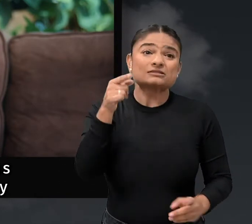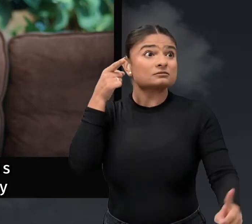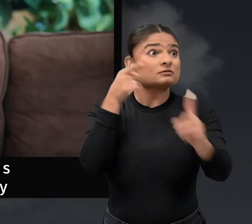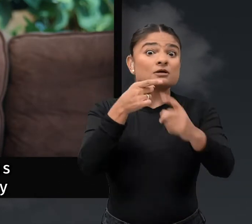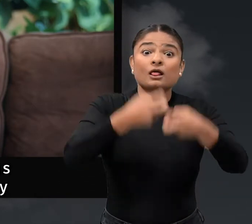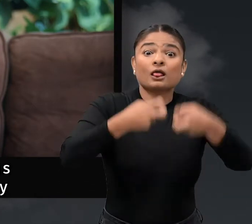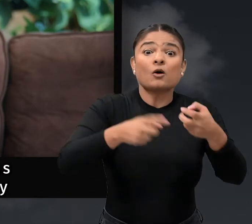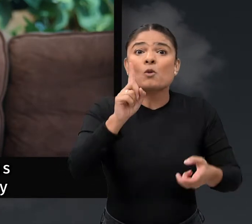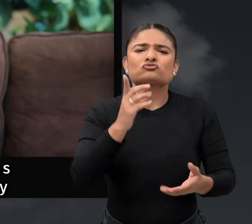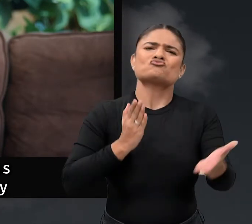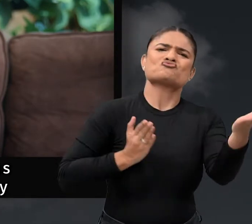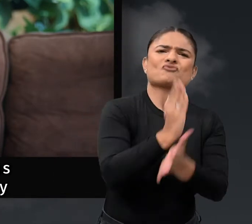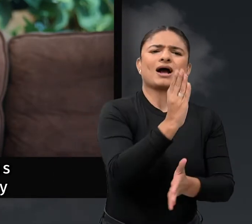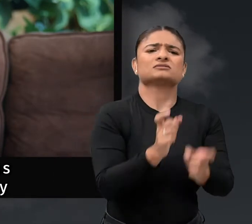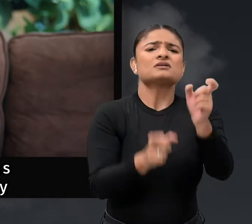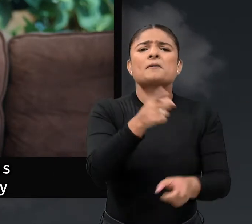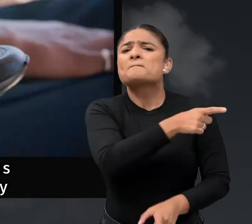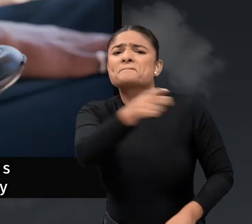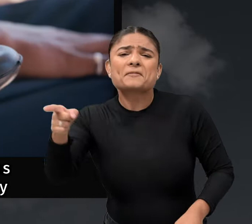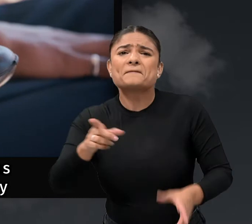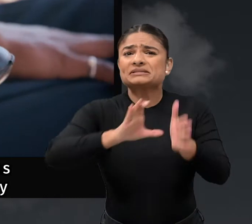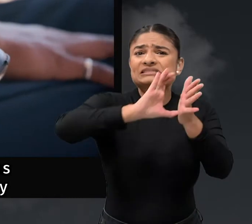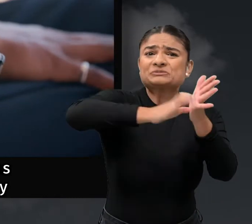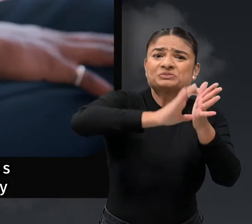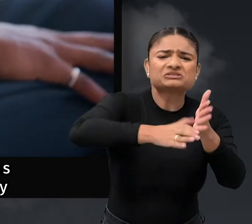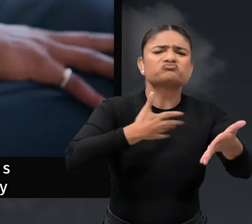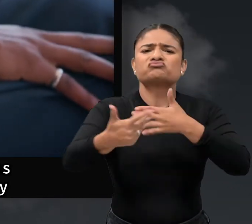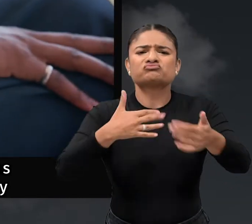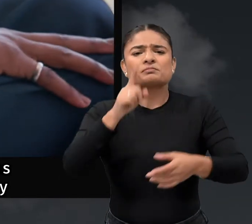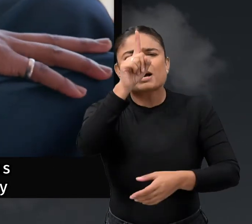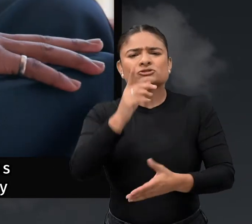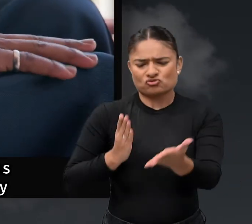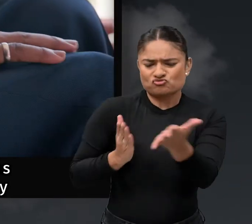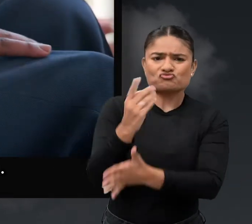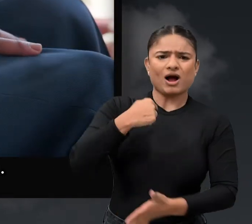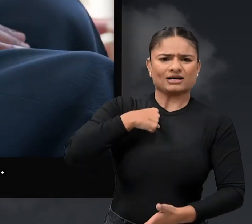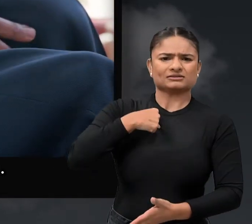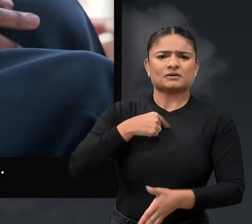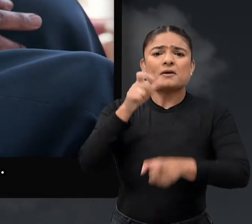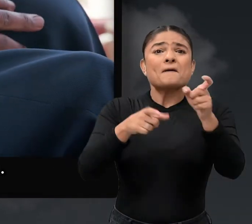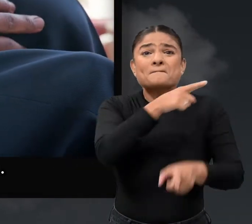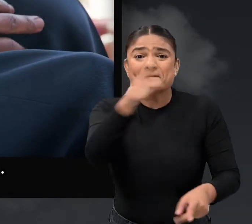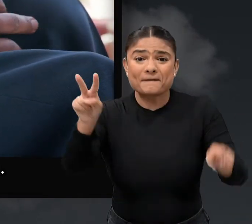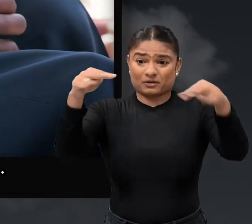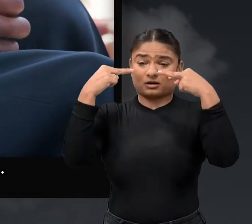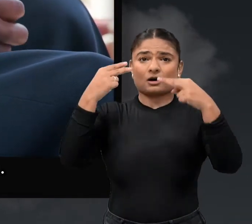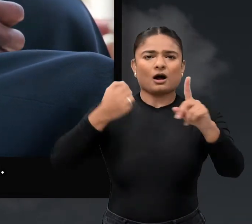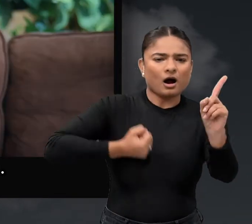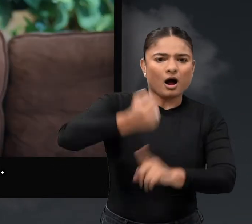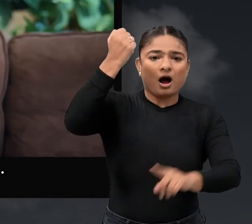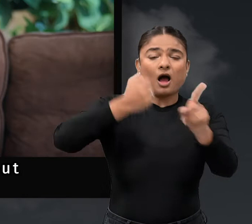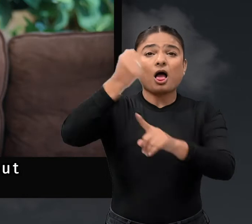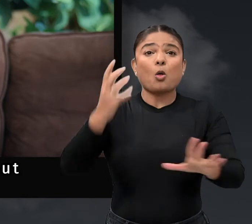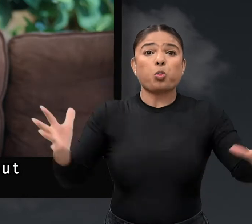ya toka ha o tloa tabeng tsa disability. Toka ha mo le tekatekano ha se ntho tla fela hana jwale ka